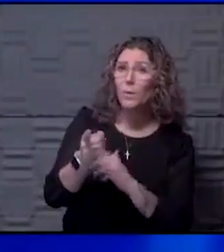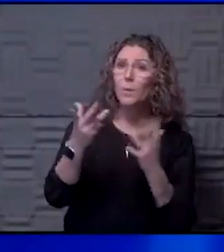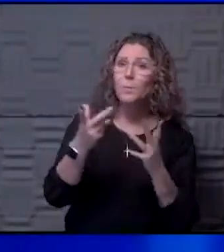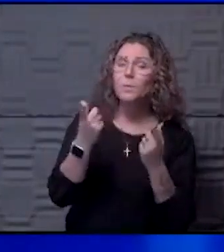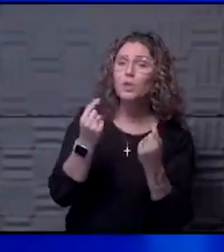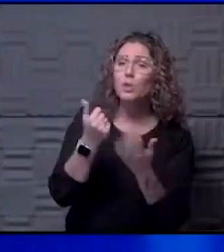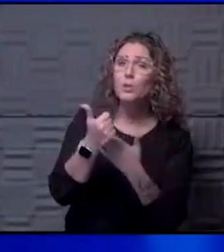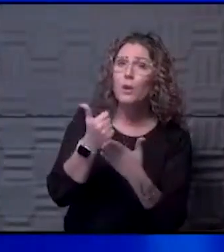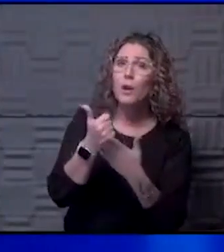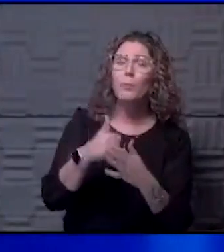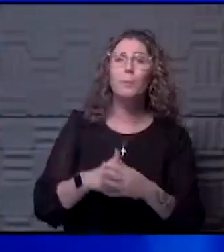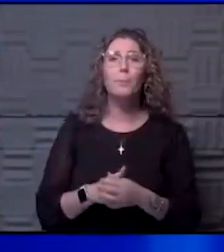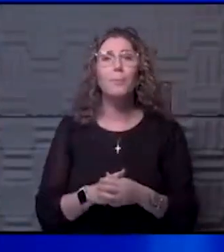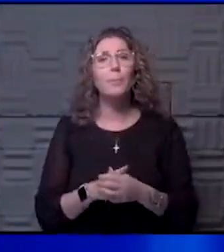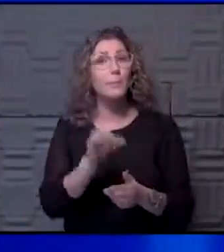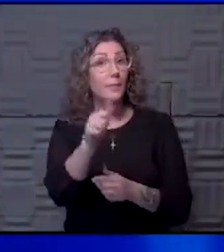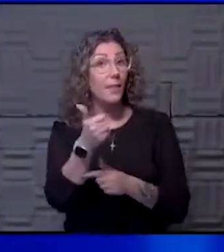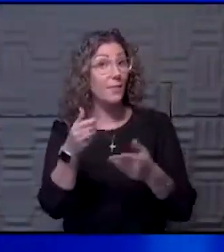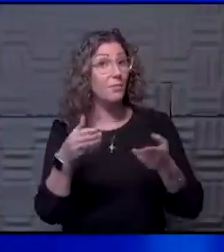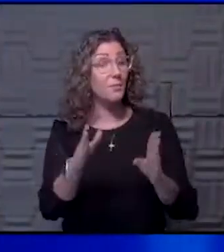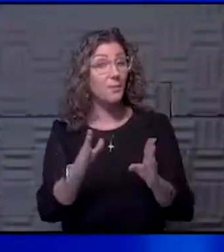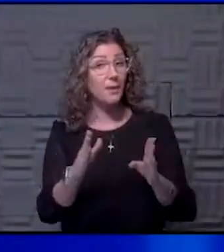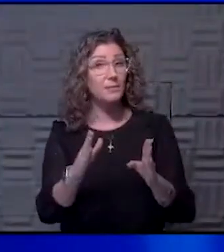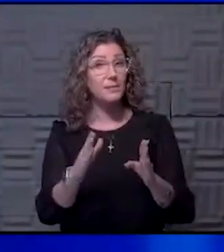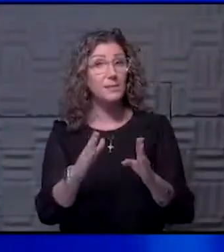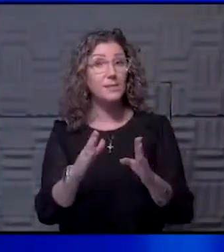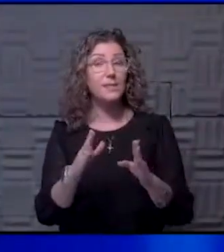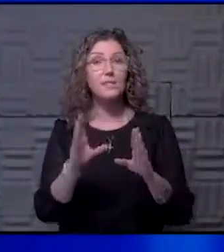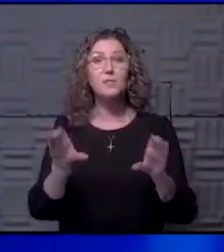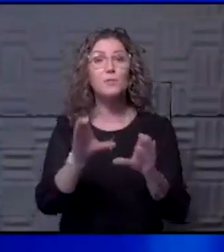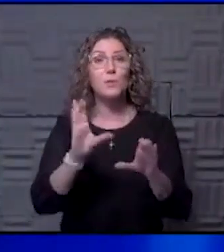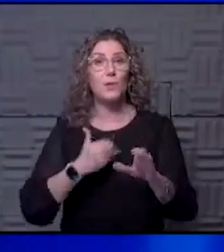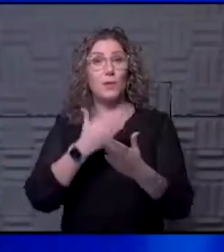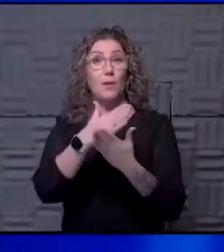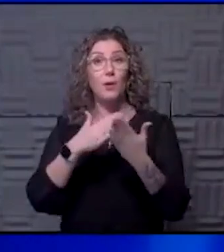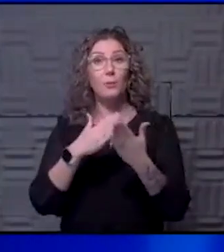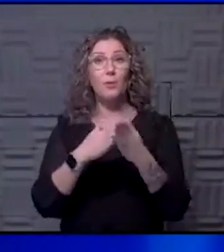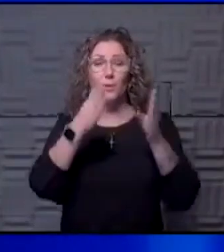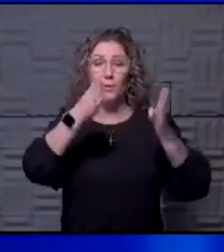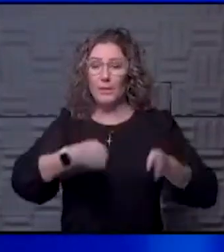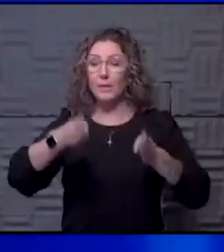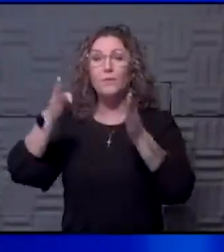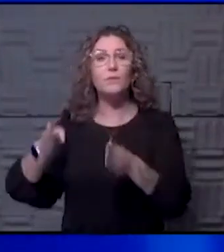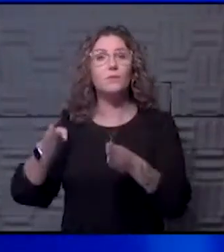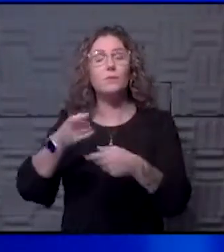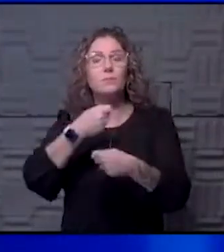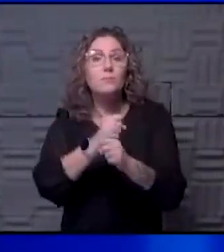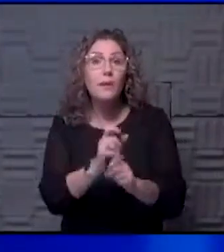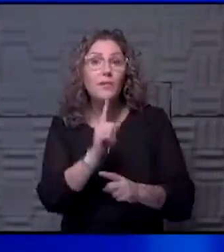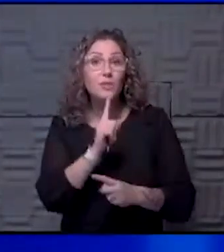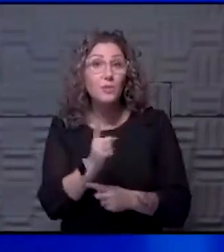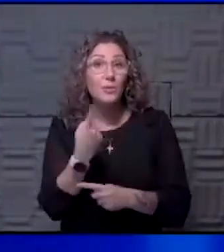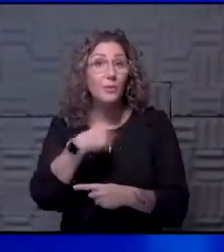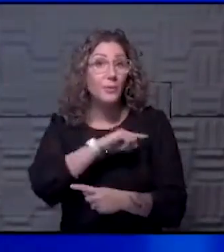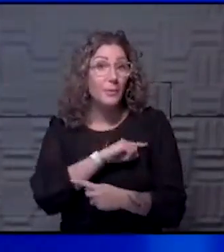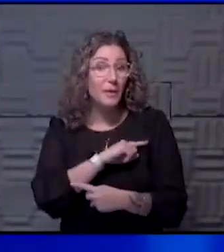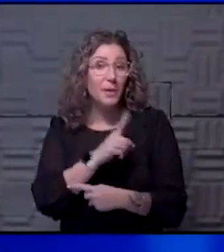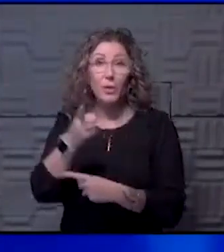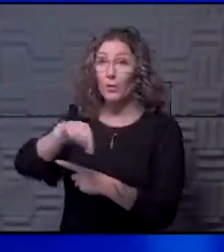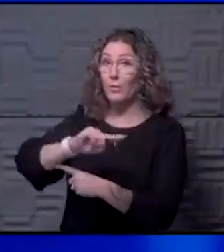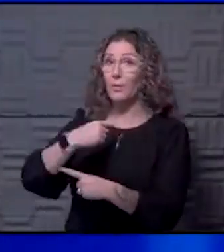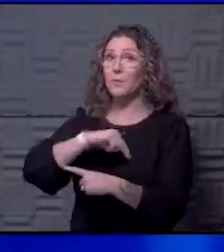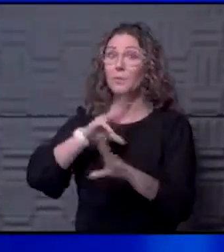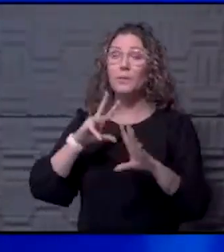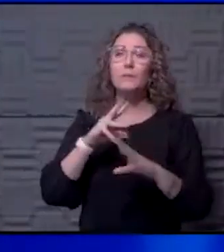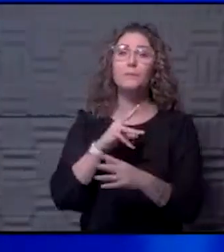help? And in other ways, that is doing our part, each of us individually, to make sure that we or those we